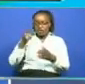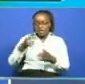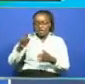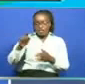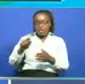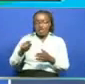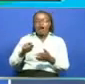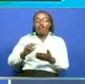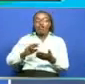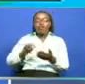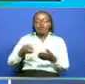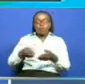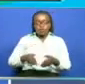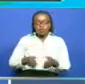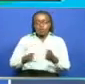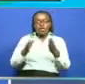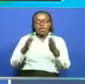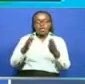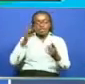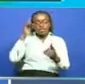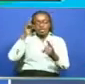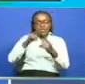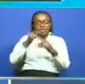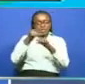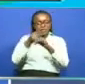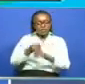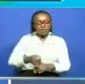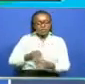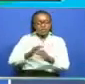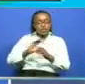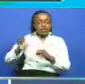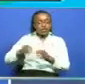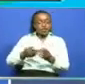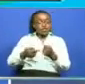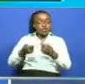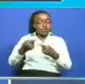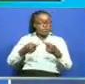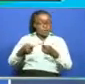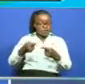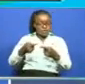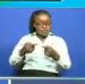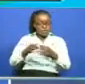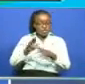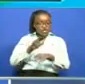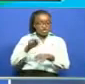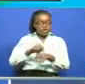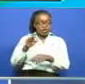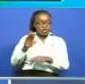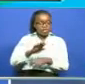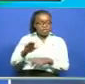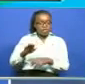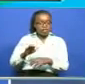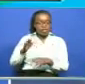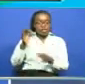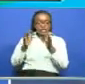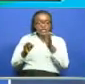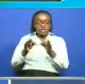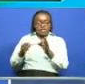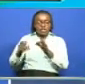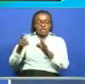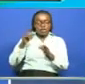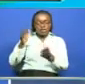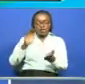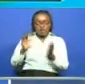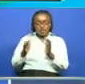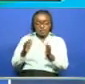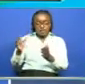formula, claiming the move had jeopardized county operations. This, as the National Assembly Justice and Legal Affairs Committee approved